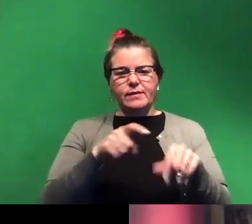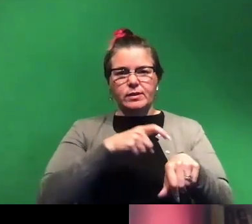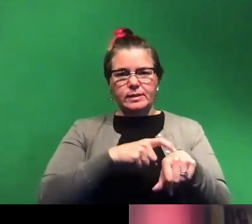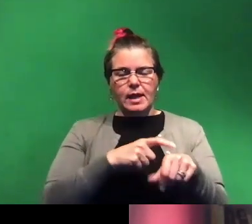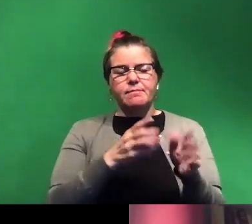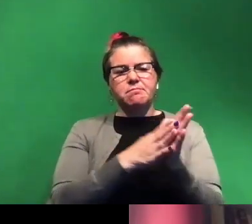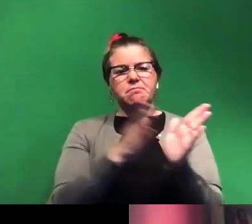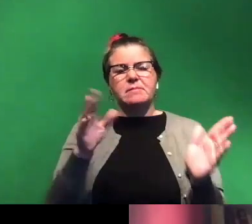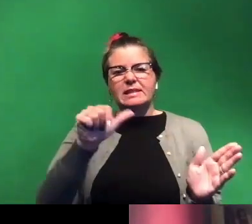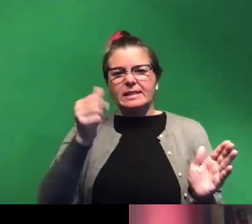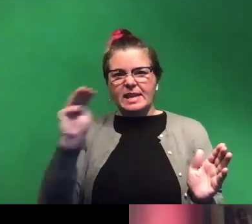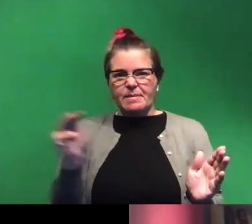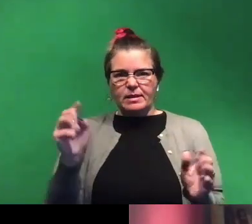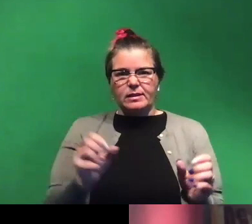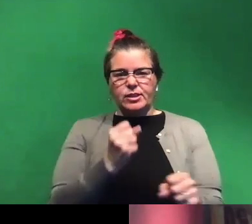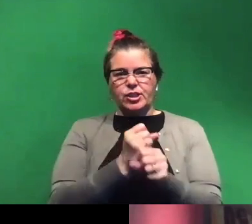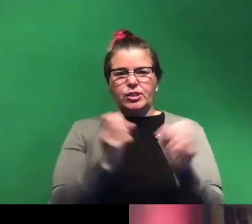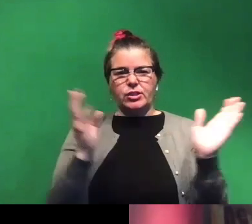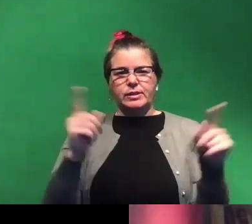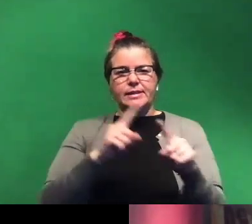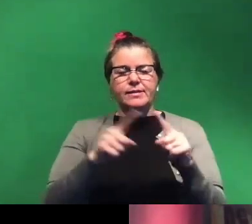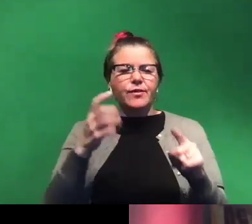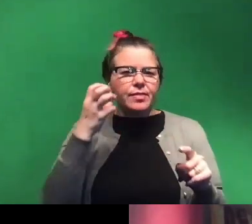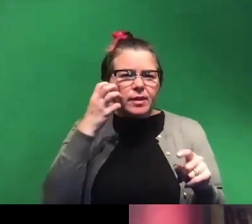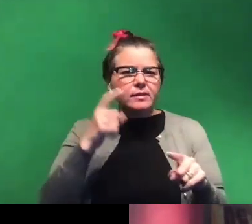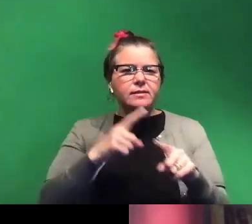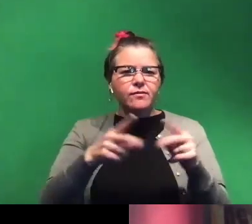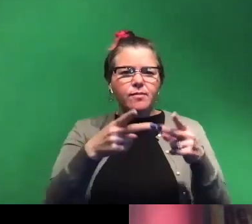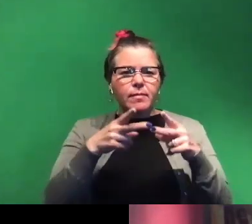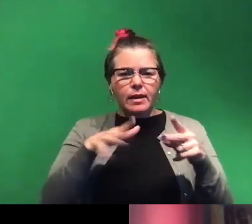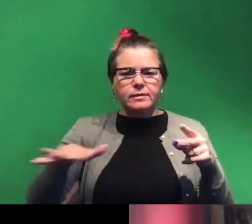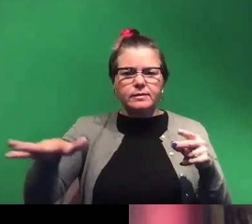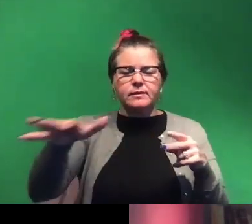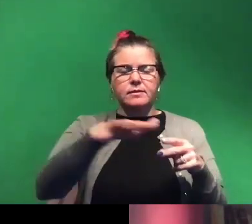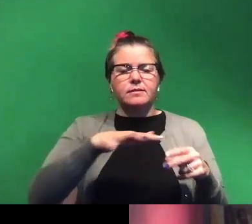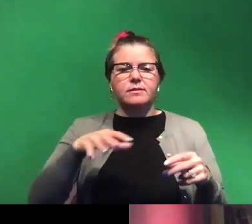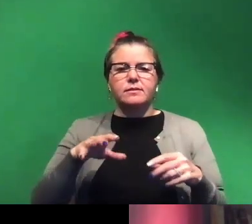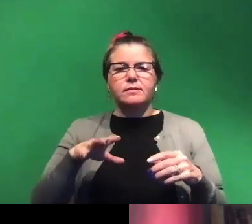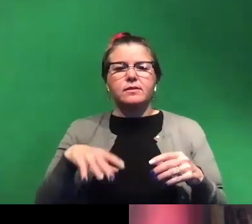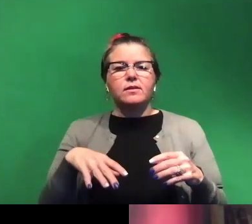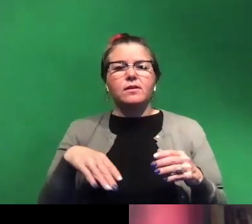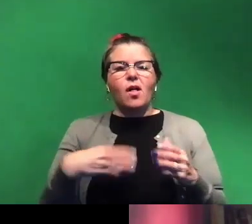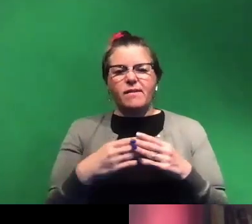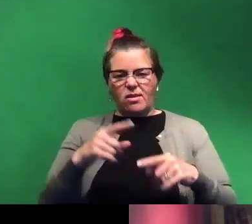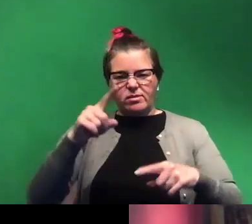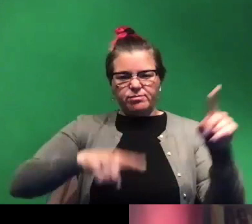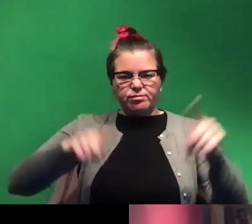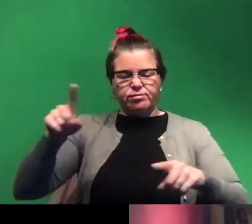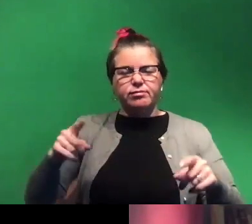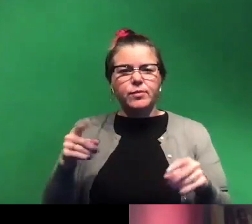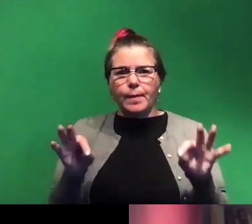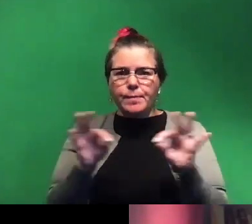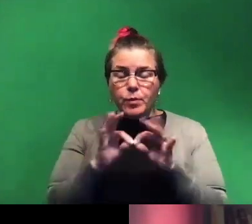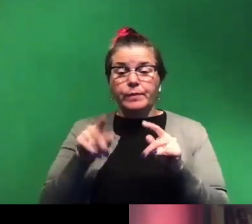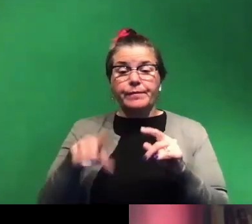10 million years, and it's in different thicknesses in different places. Cool. So all that stuff is like so variable, and that's why it's so important when we find